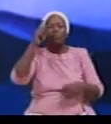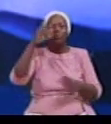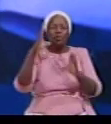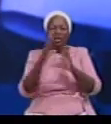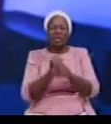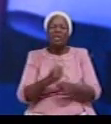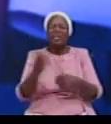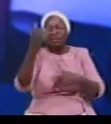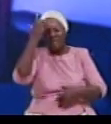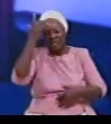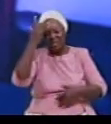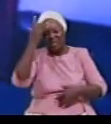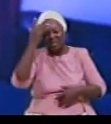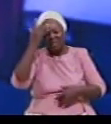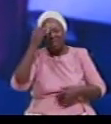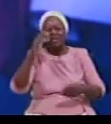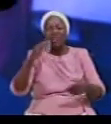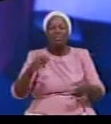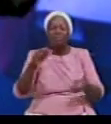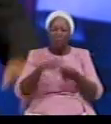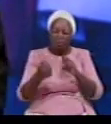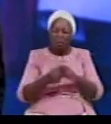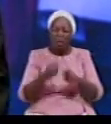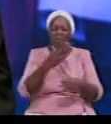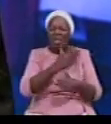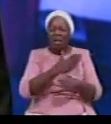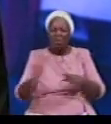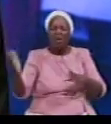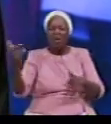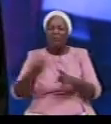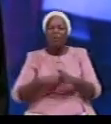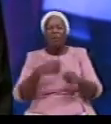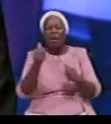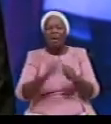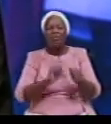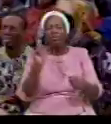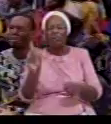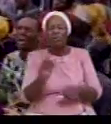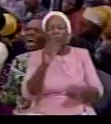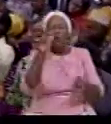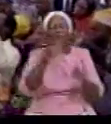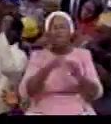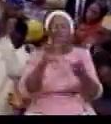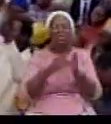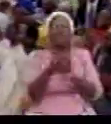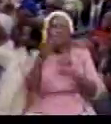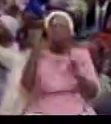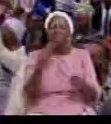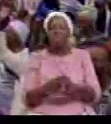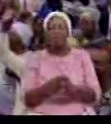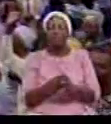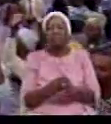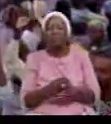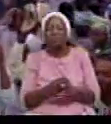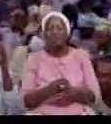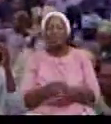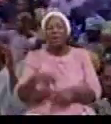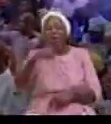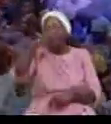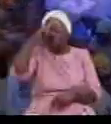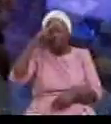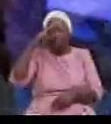sickness, infirmity, disease away from everyone, in Jesus' name. Because